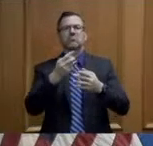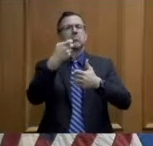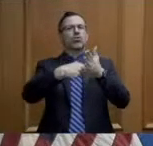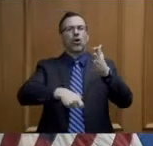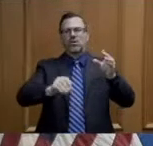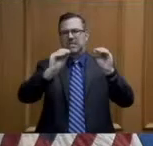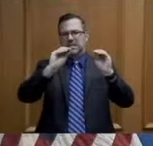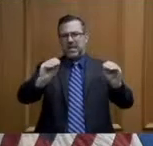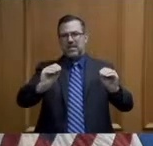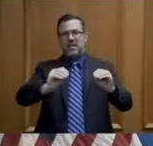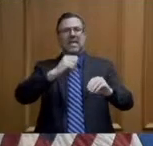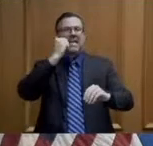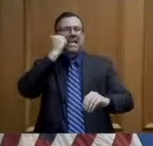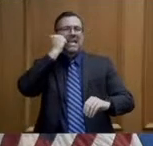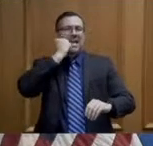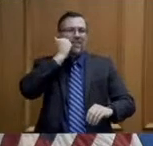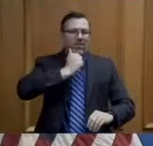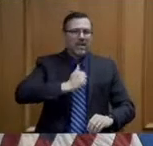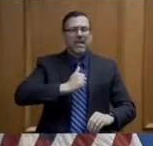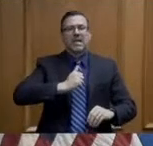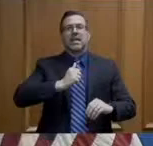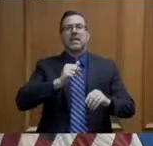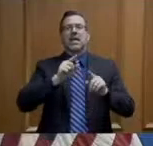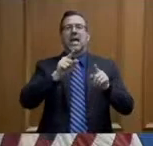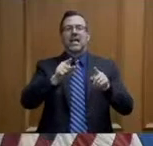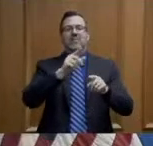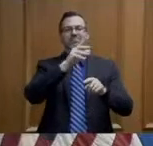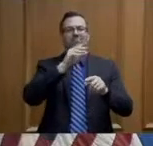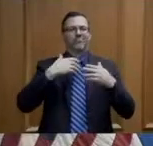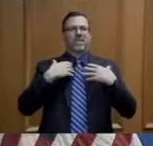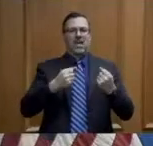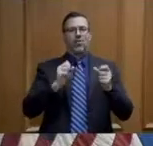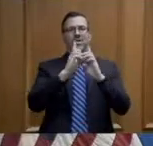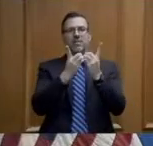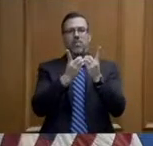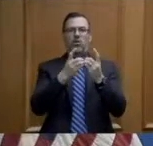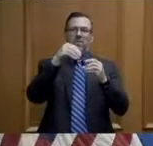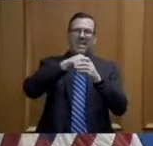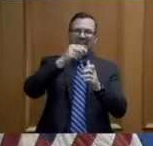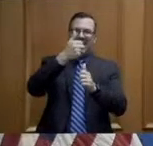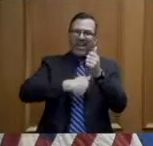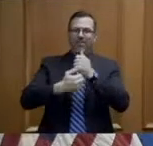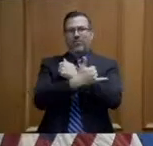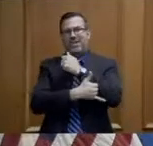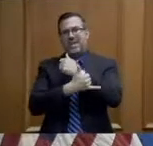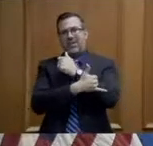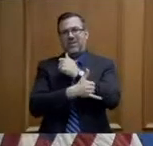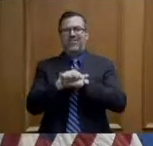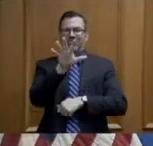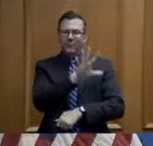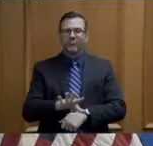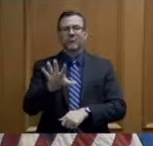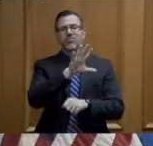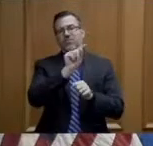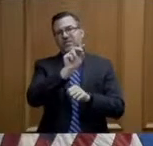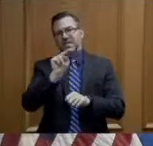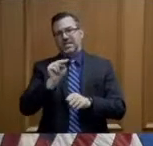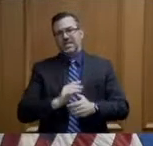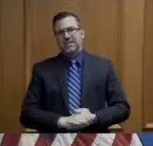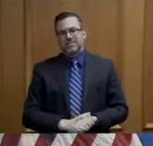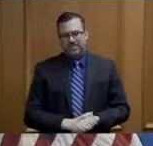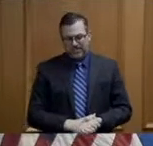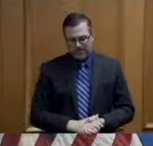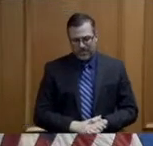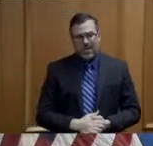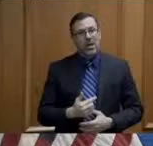at every state rural health department across every county in Tennessee. We encourage